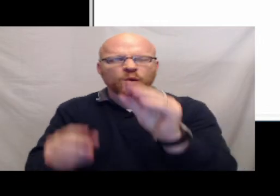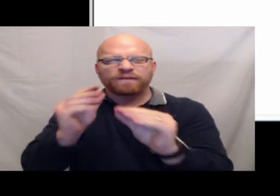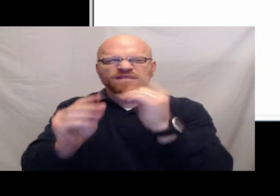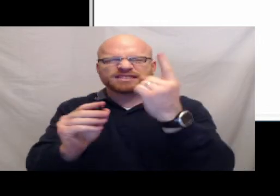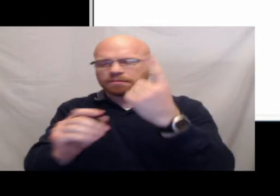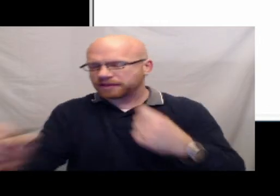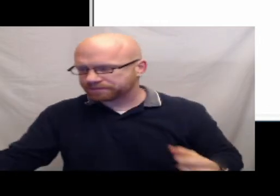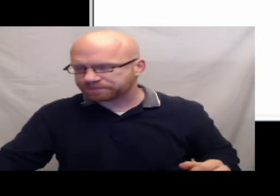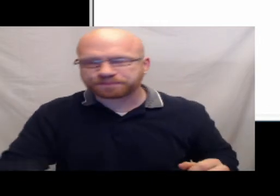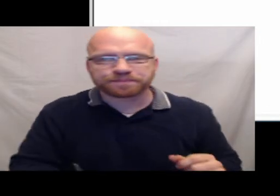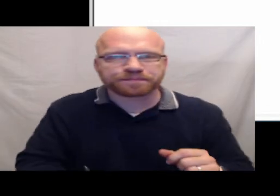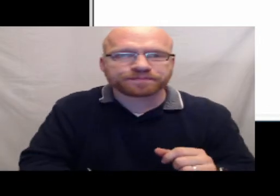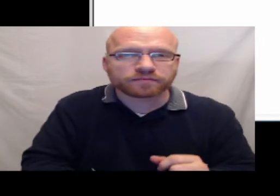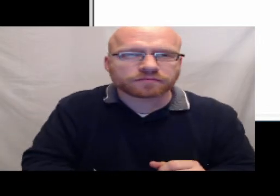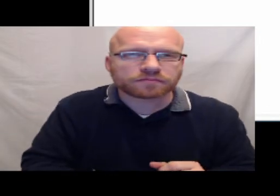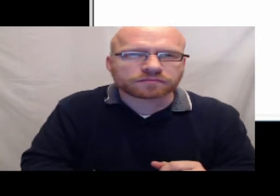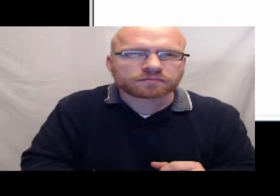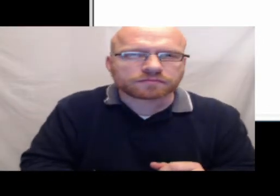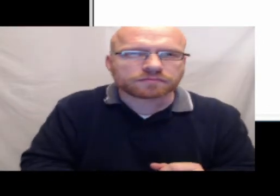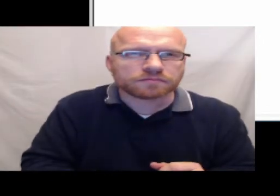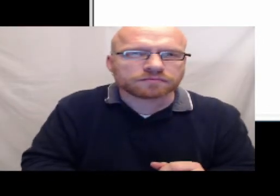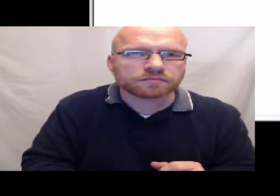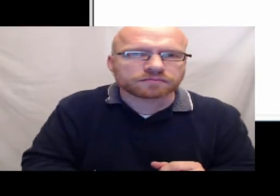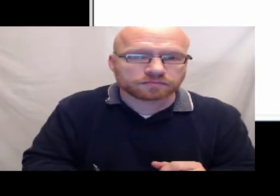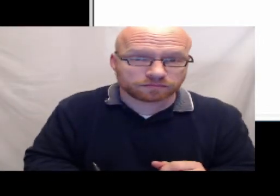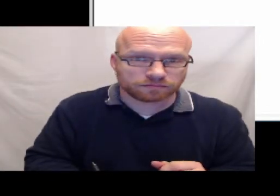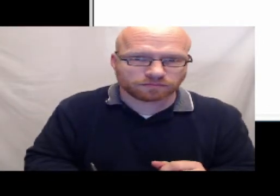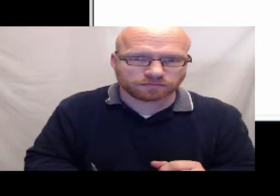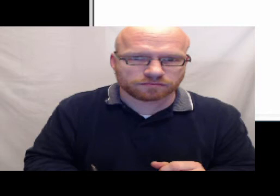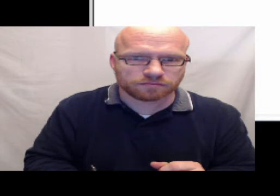Okay, I need to fix something. 1 second, please.